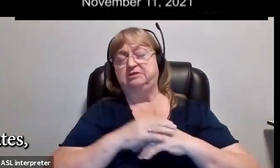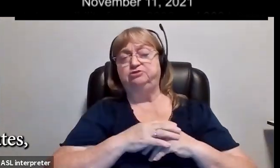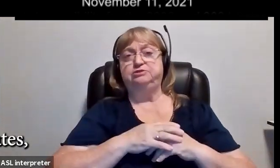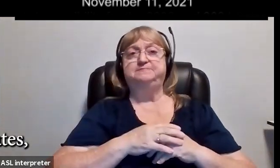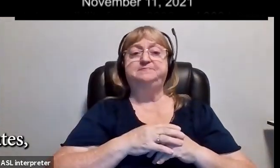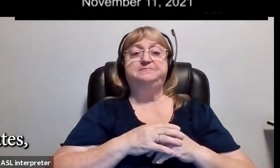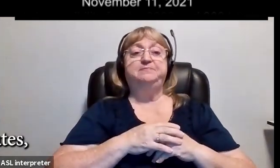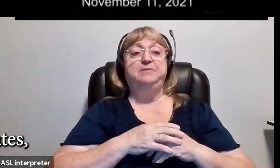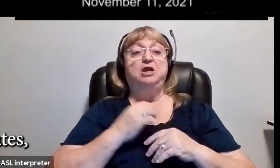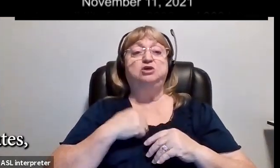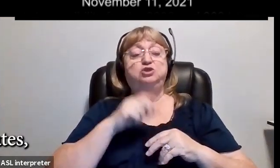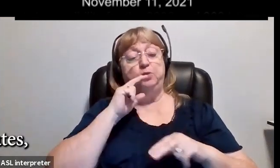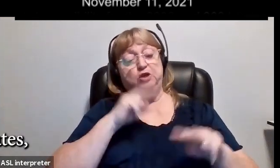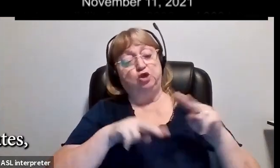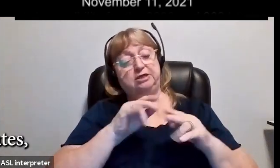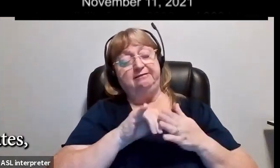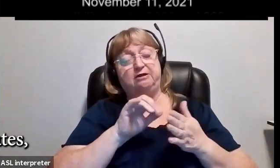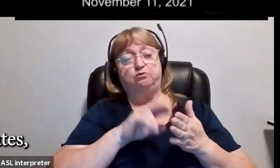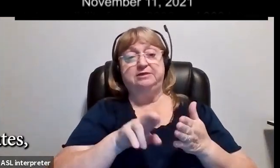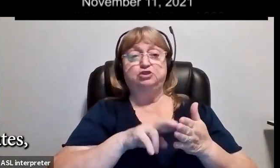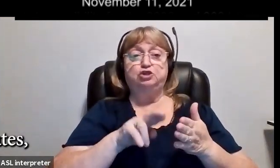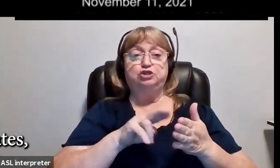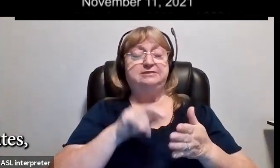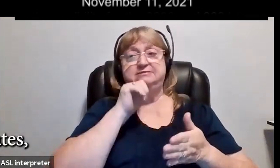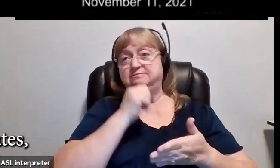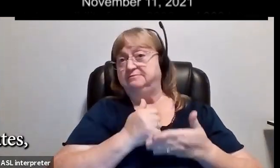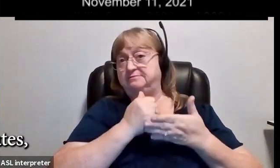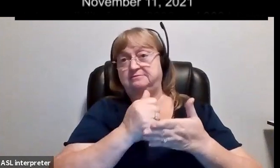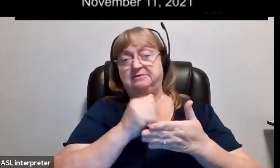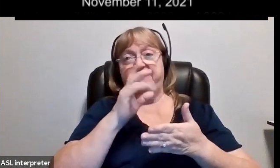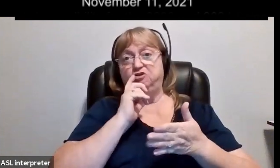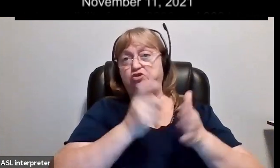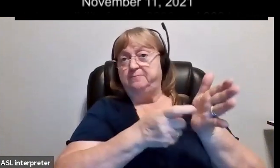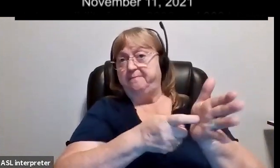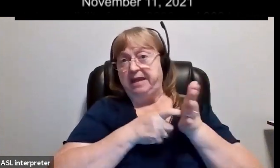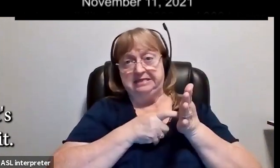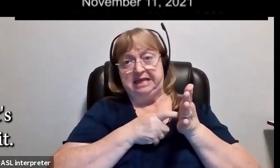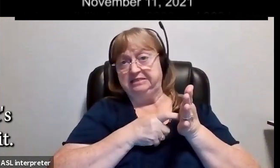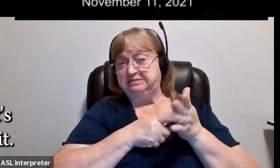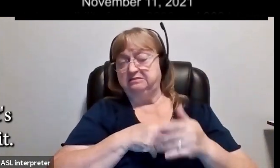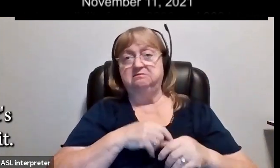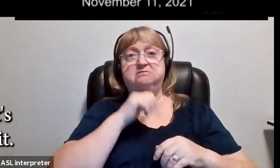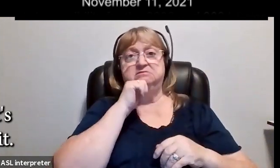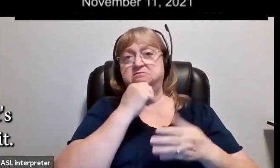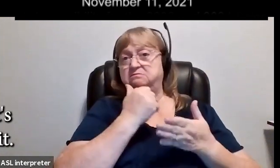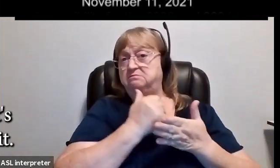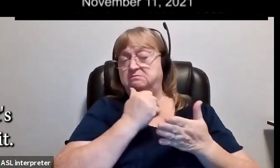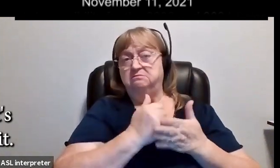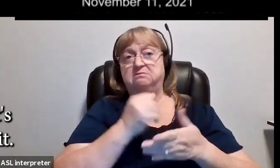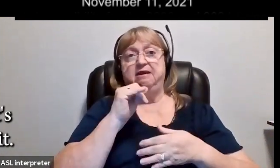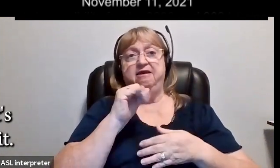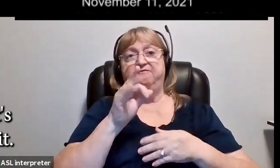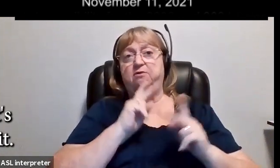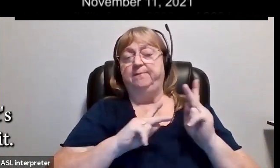So we've looked at that research, that it's not helpful if there's mandates. It's not helpful if people